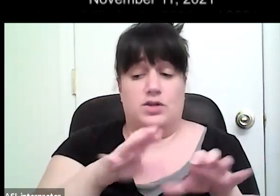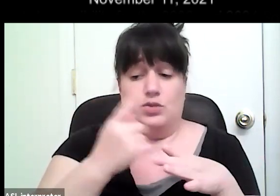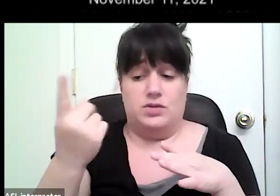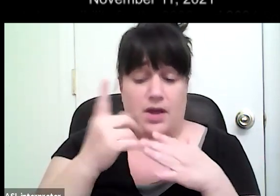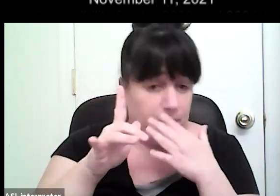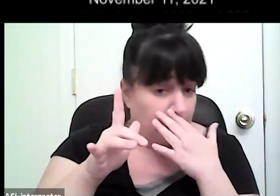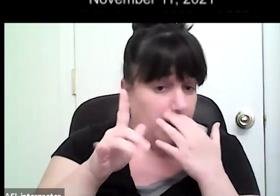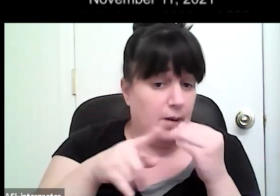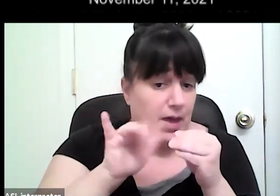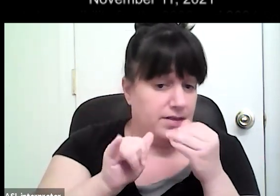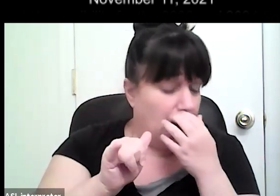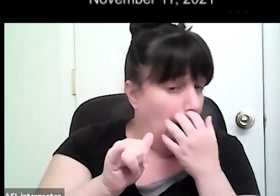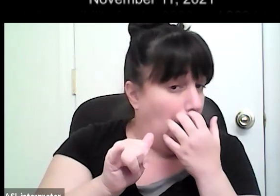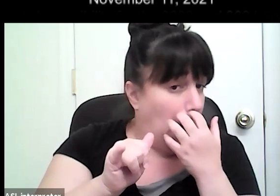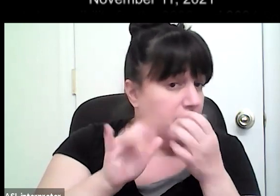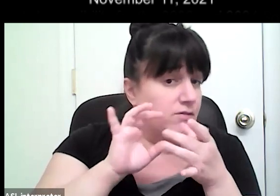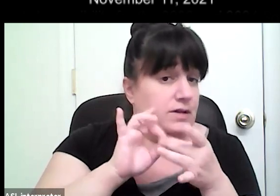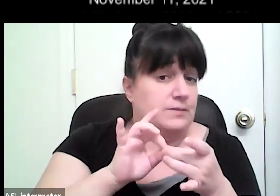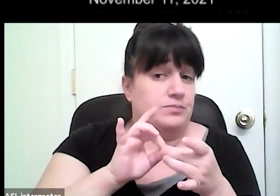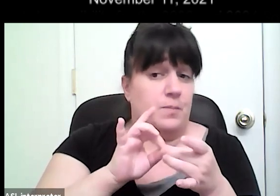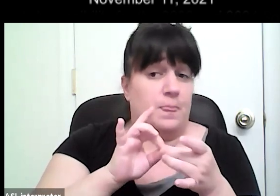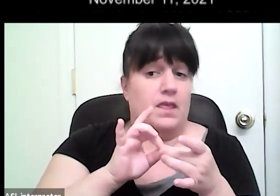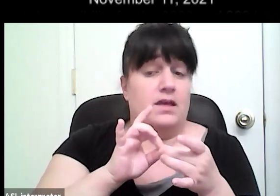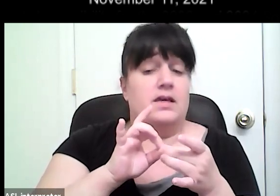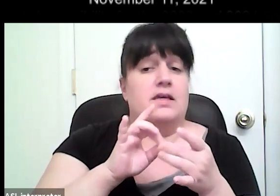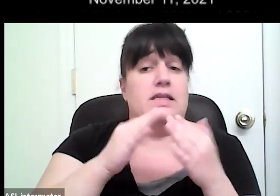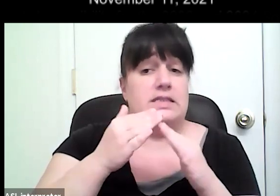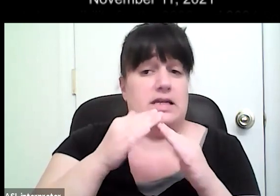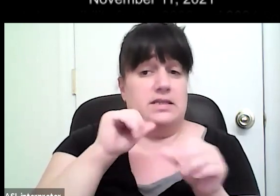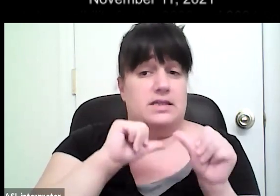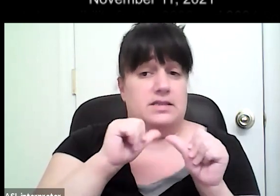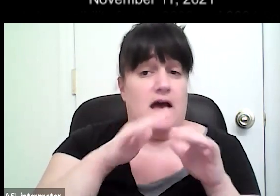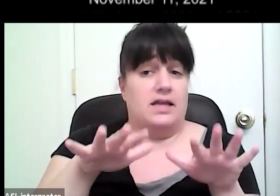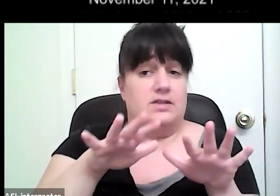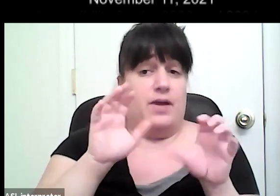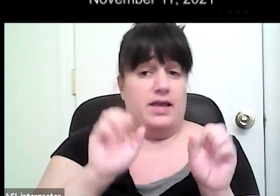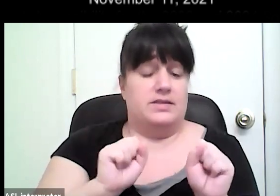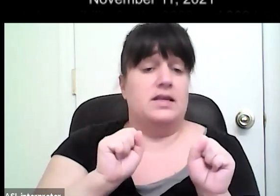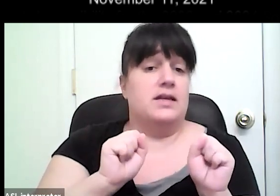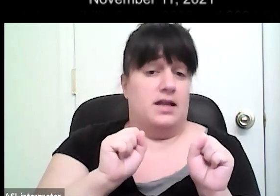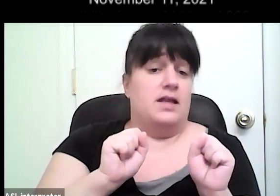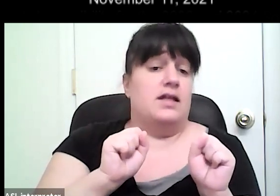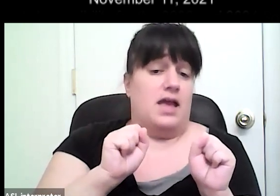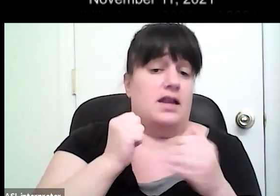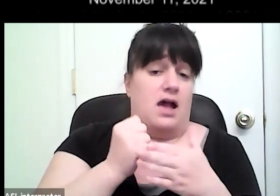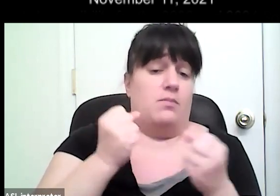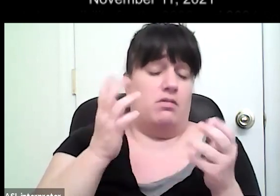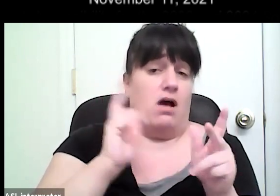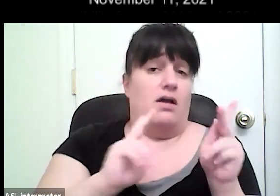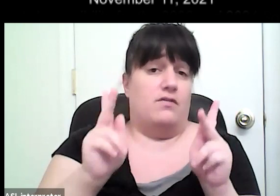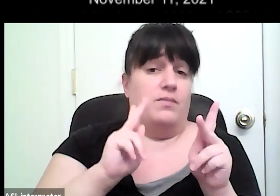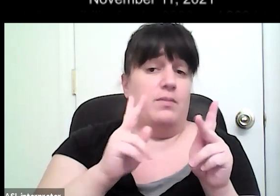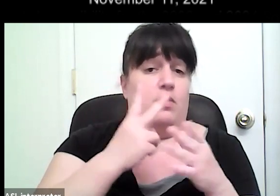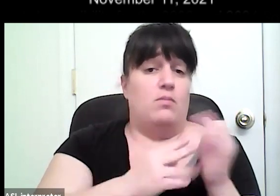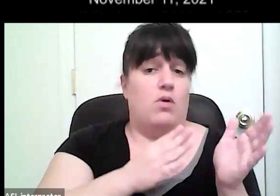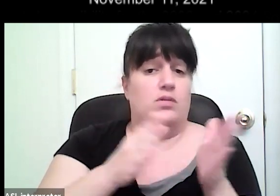about it, because in terms of the citizen science space, this can really, really help a lot of people on both